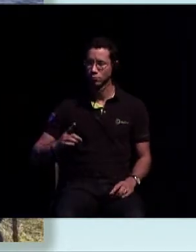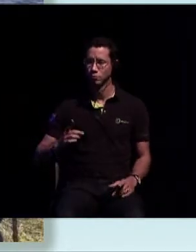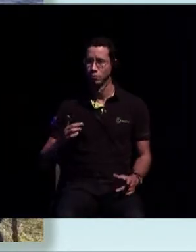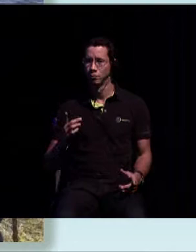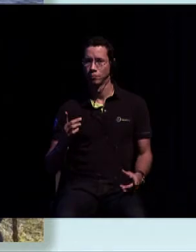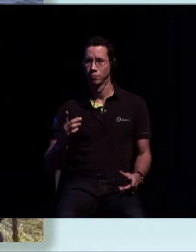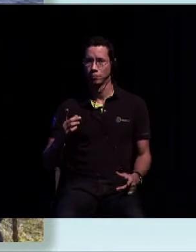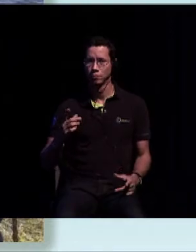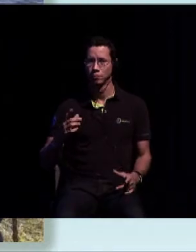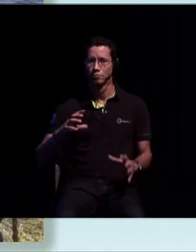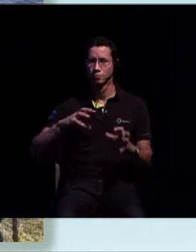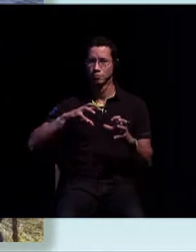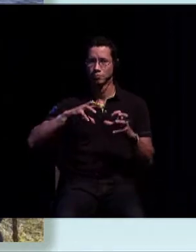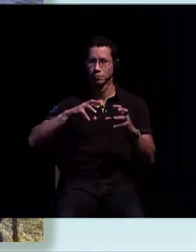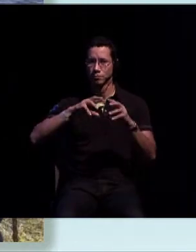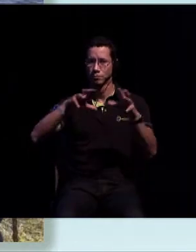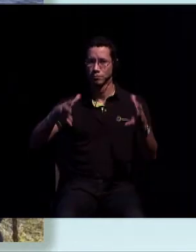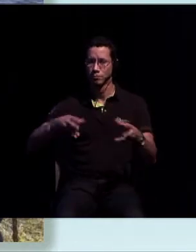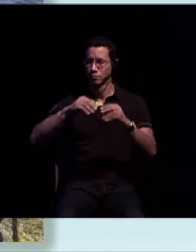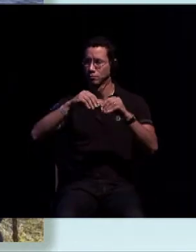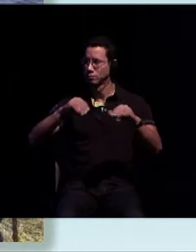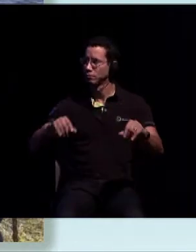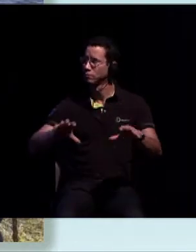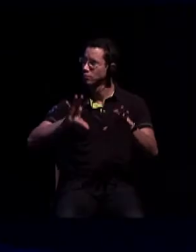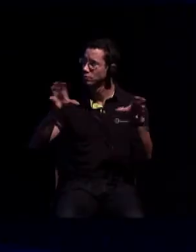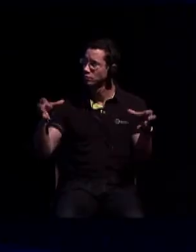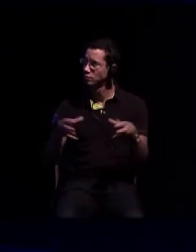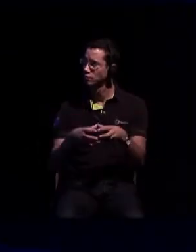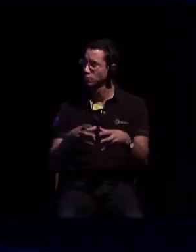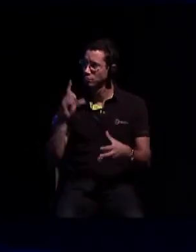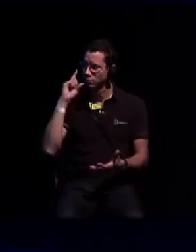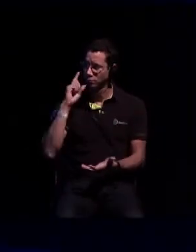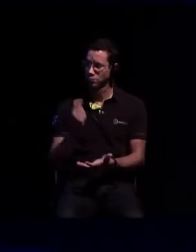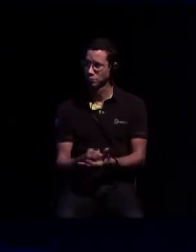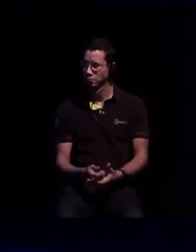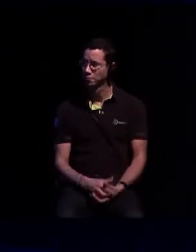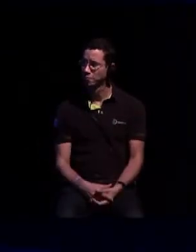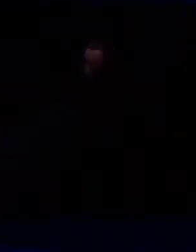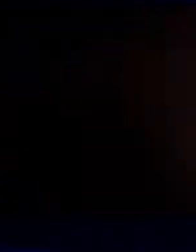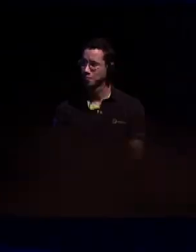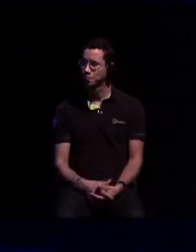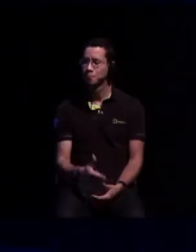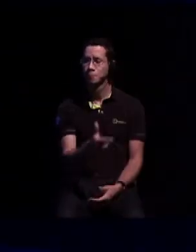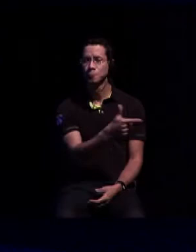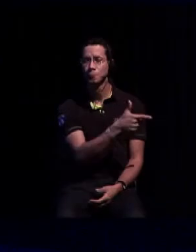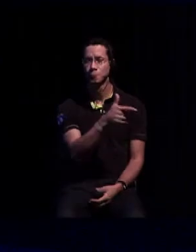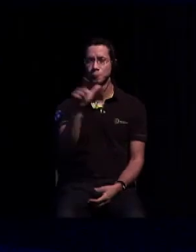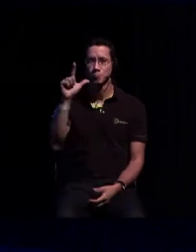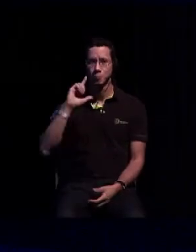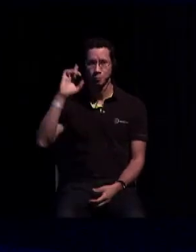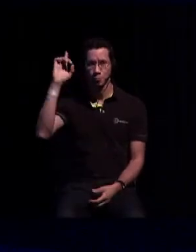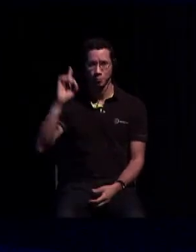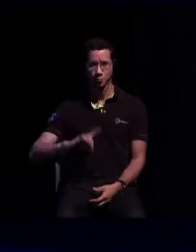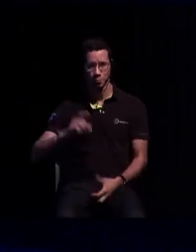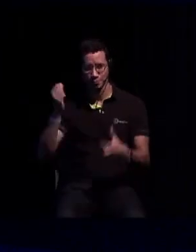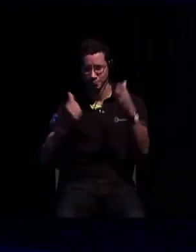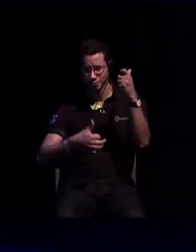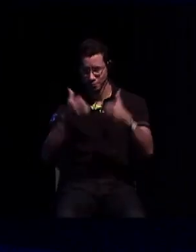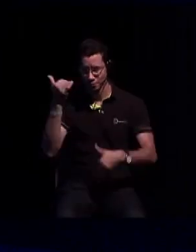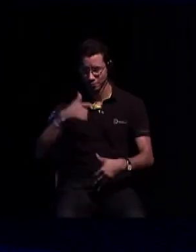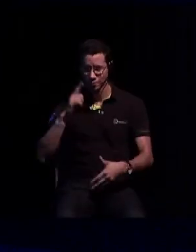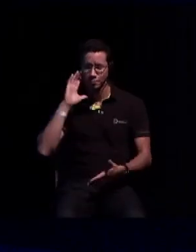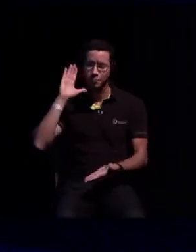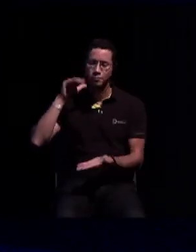Sweden. And so this is another aspect to rights that we should consider. I will close with the question of who